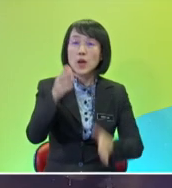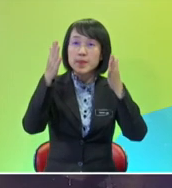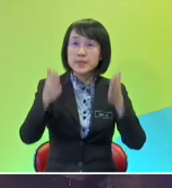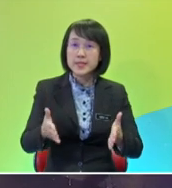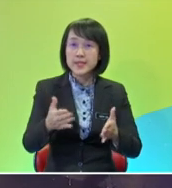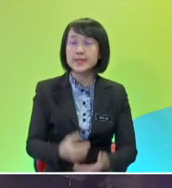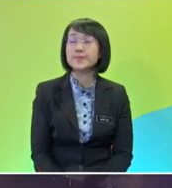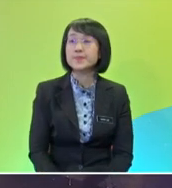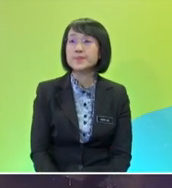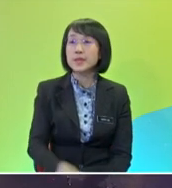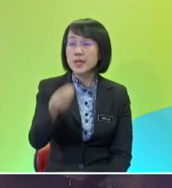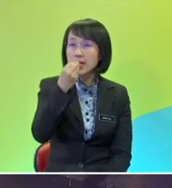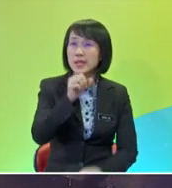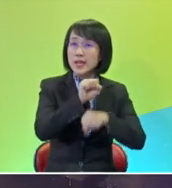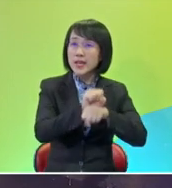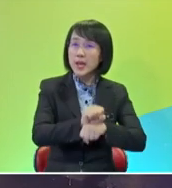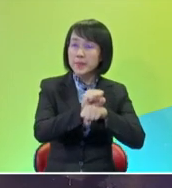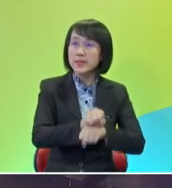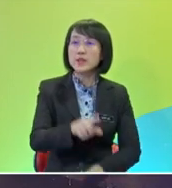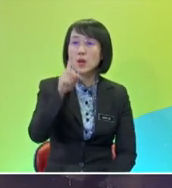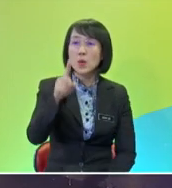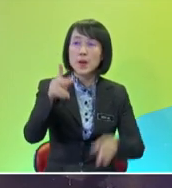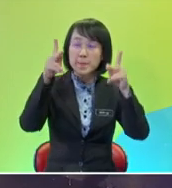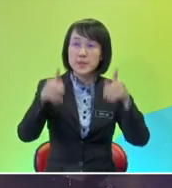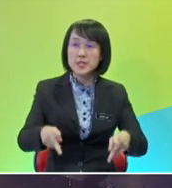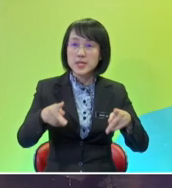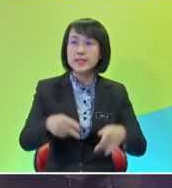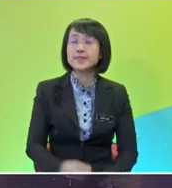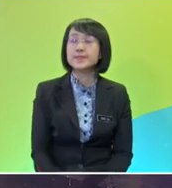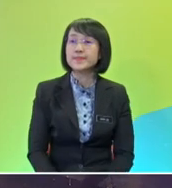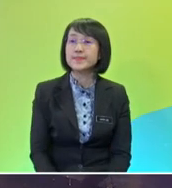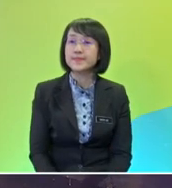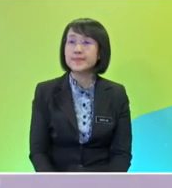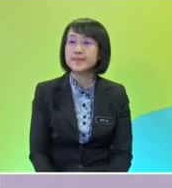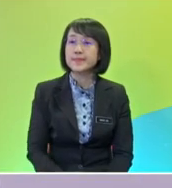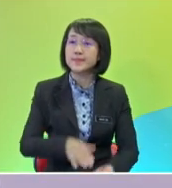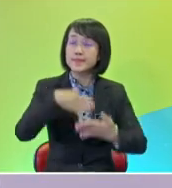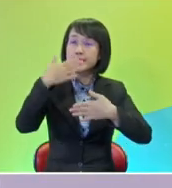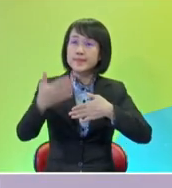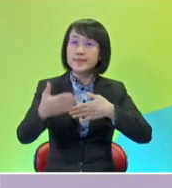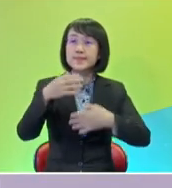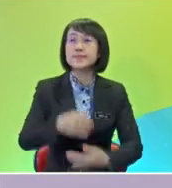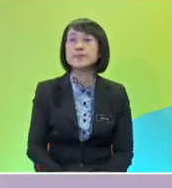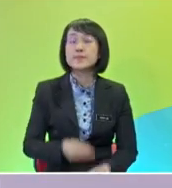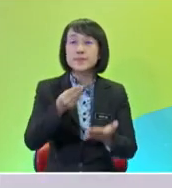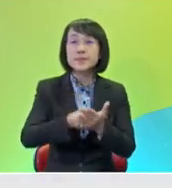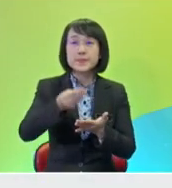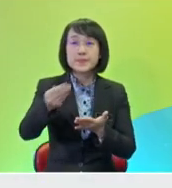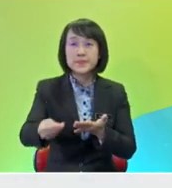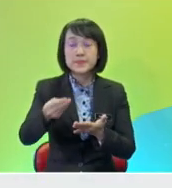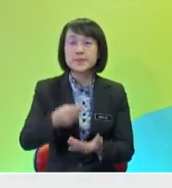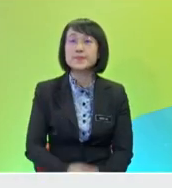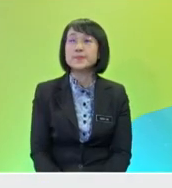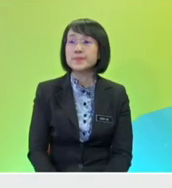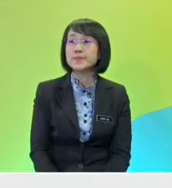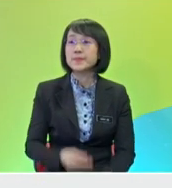Excellent, Aiden. Eating habits of a person. Mm-mm. Let's look at the next word, purchase. Choose to